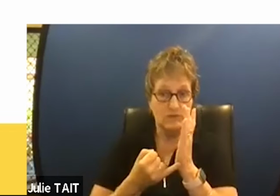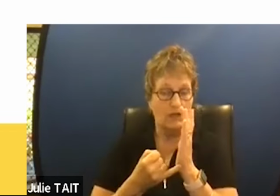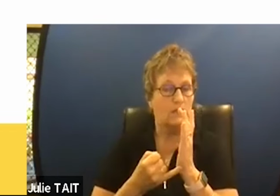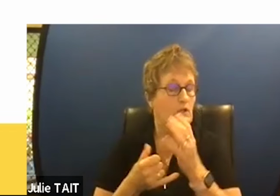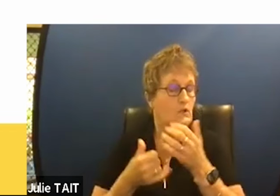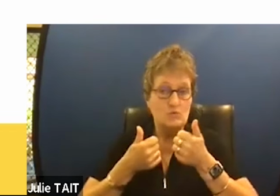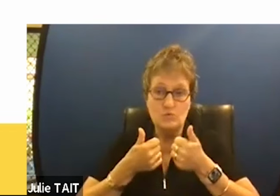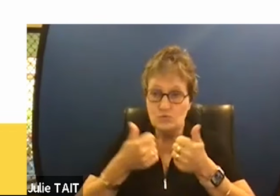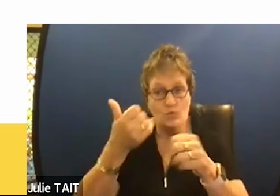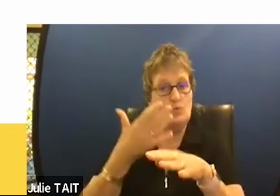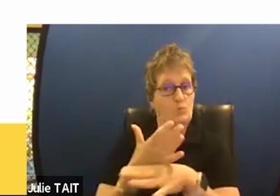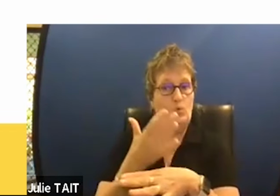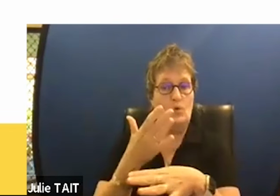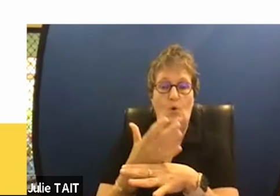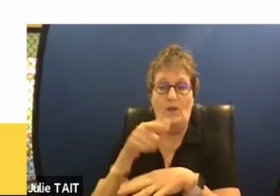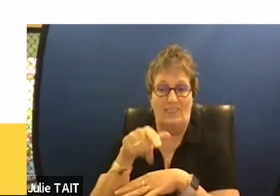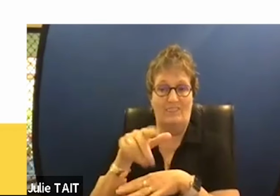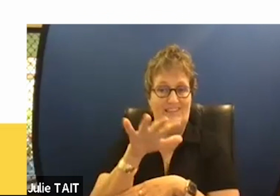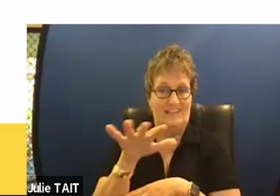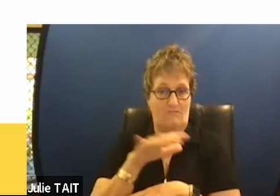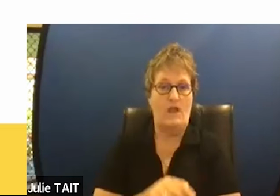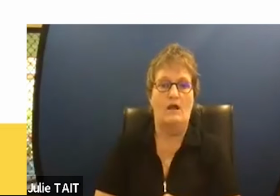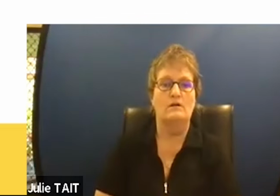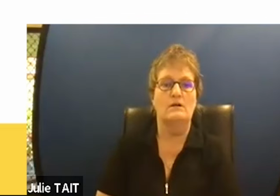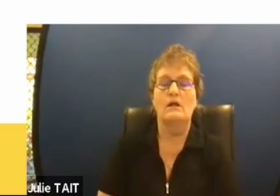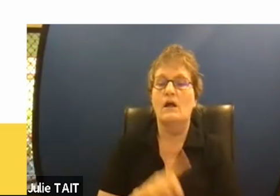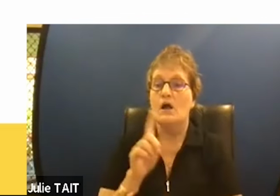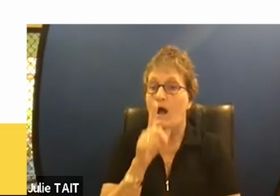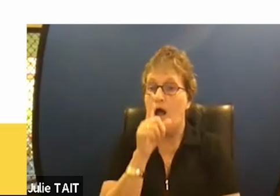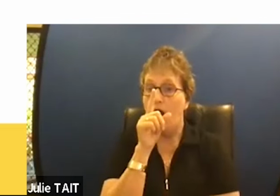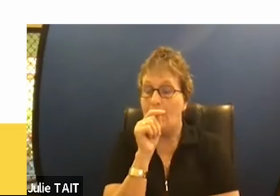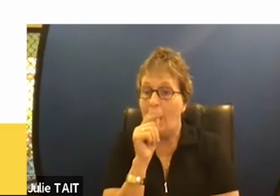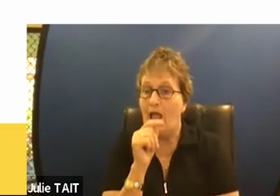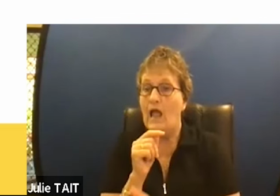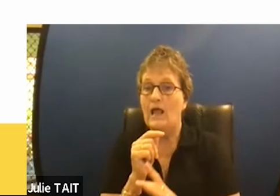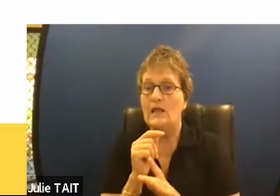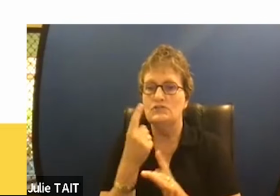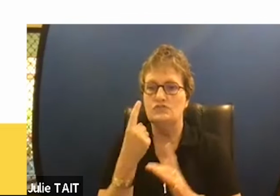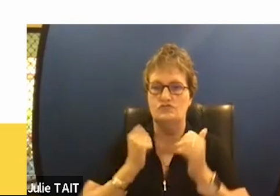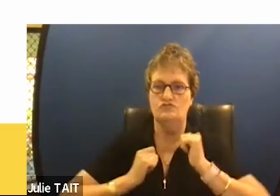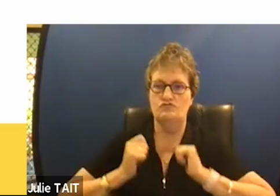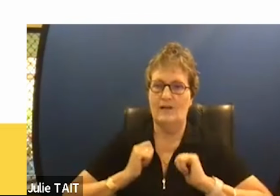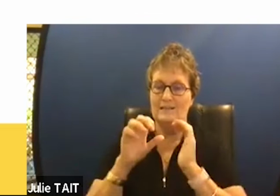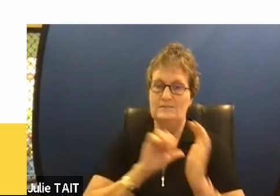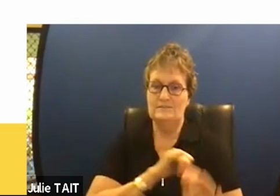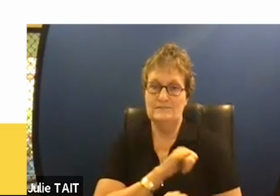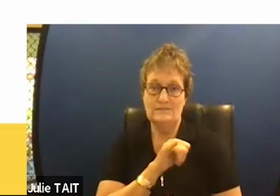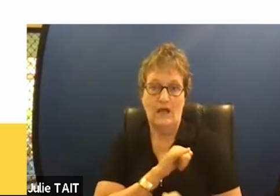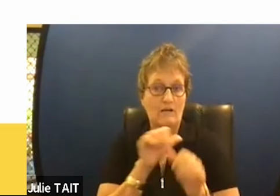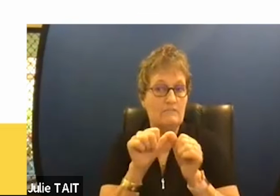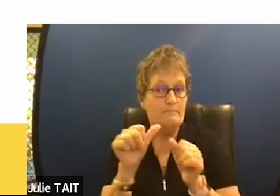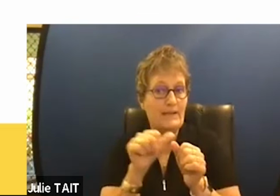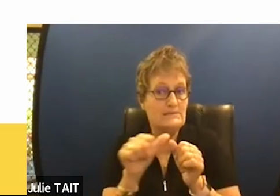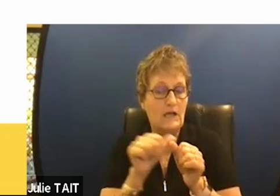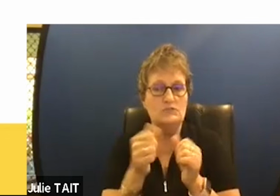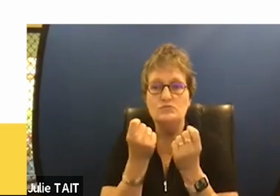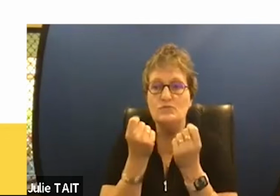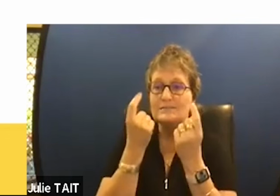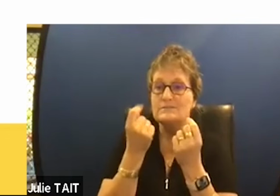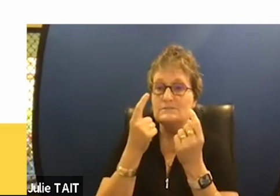some amazing work, but we could probably look at training our staff a little bit better to understand